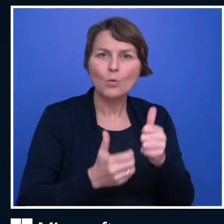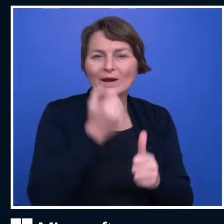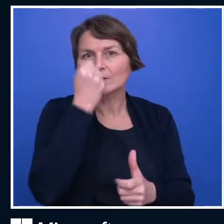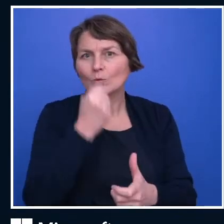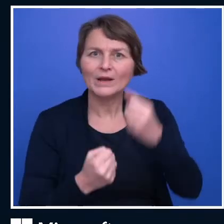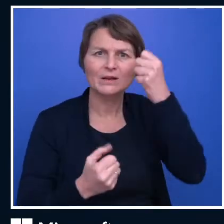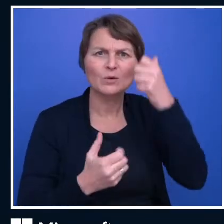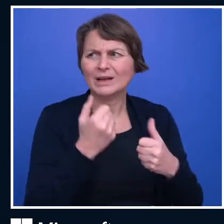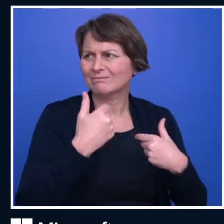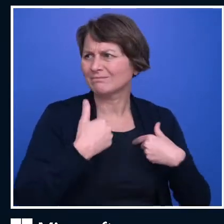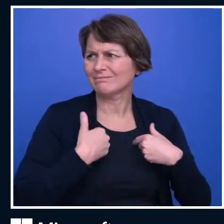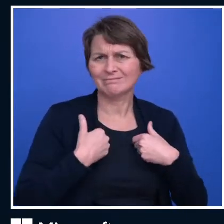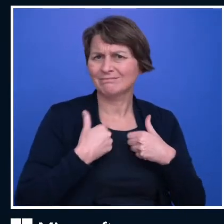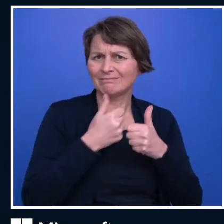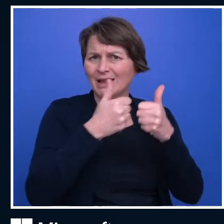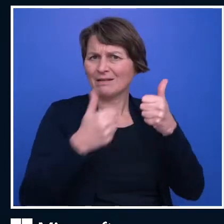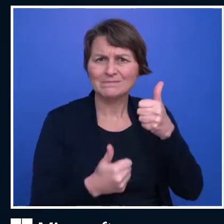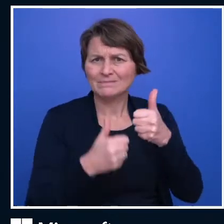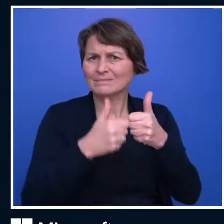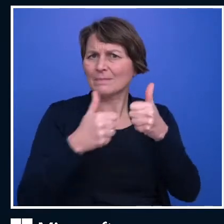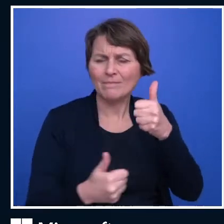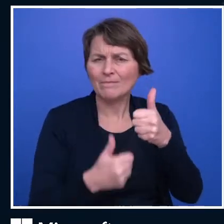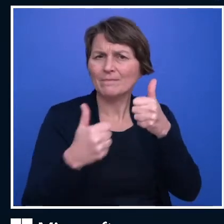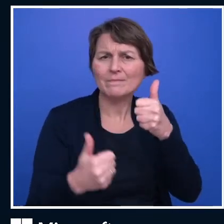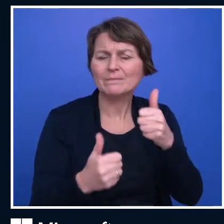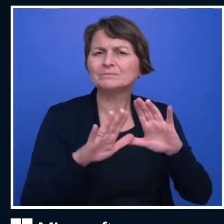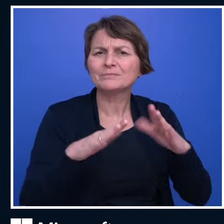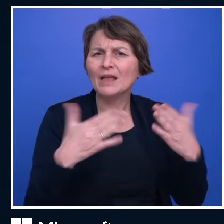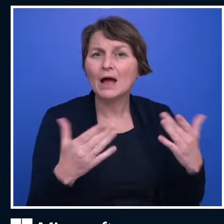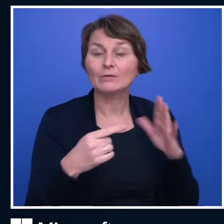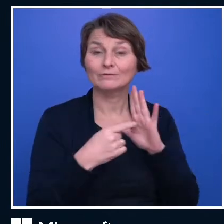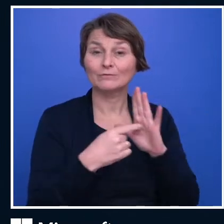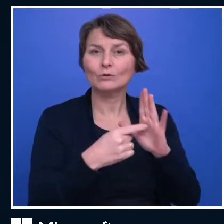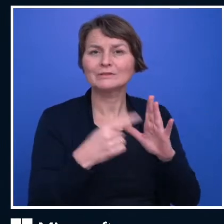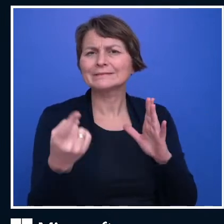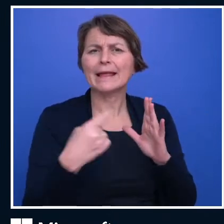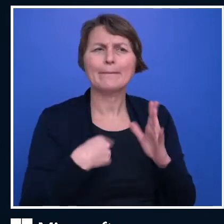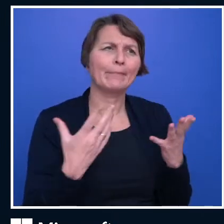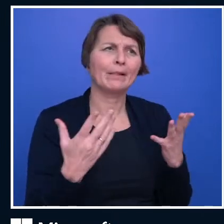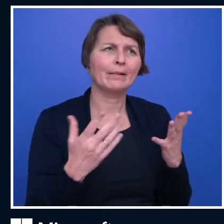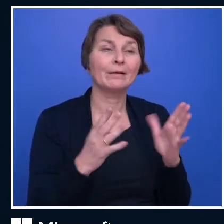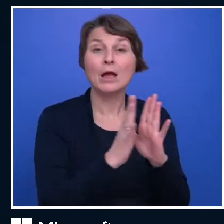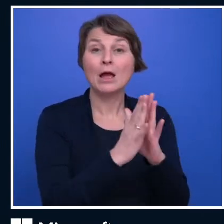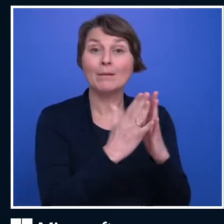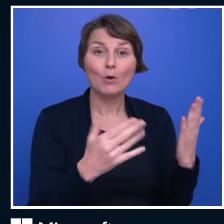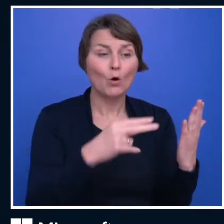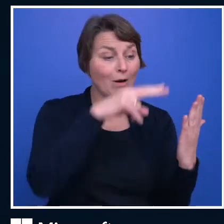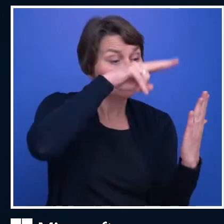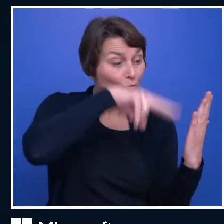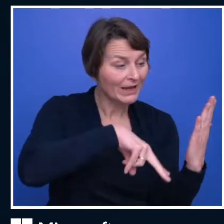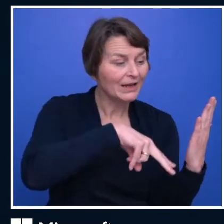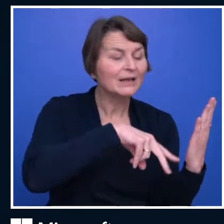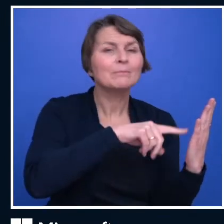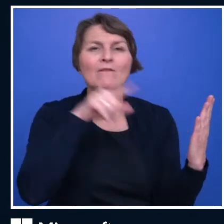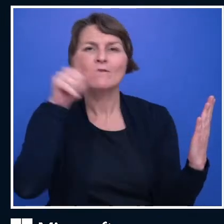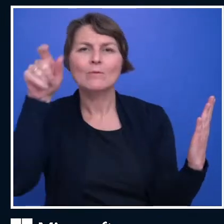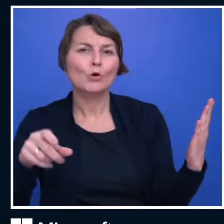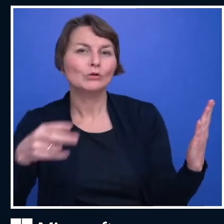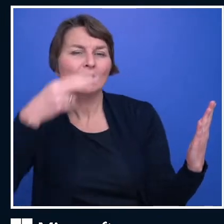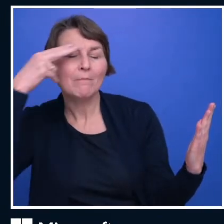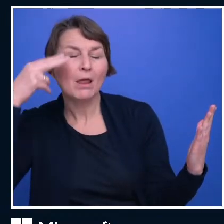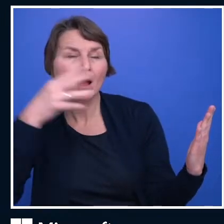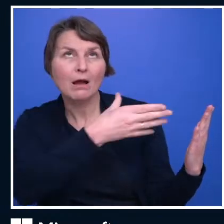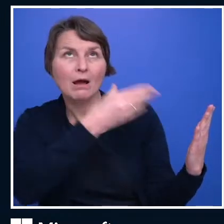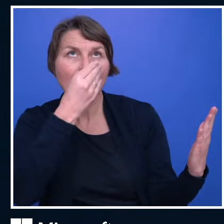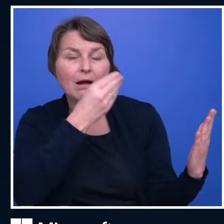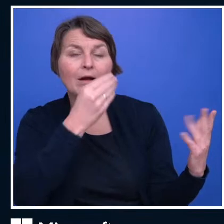smart glasses that could read a book out loud to the visually impaired, or a tool that could detect Parkinson's disease, these students were